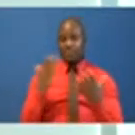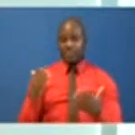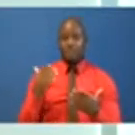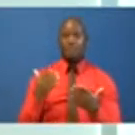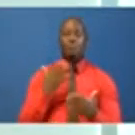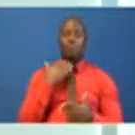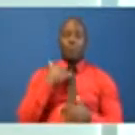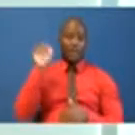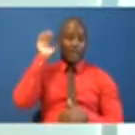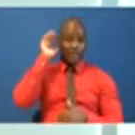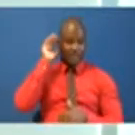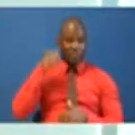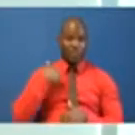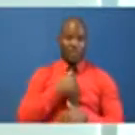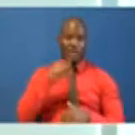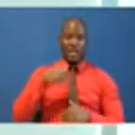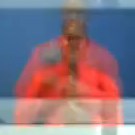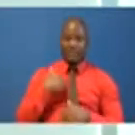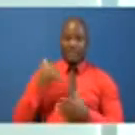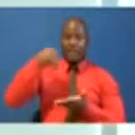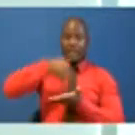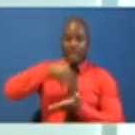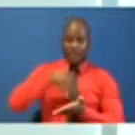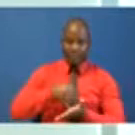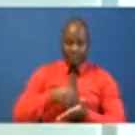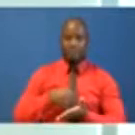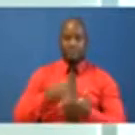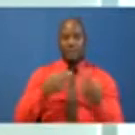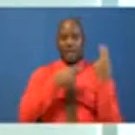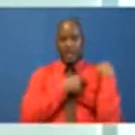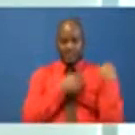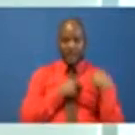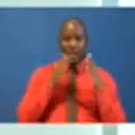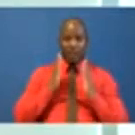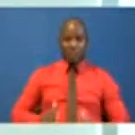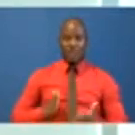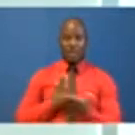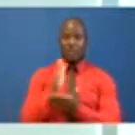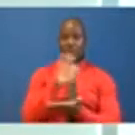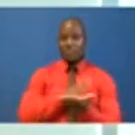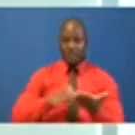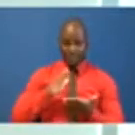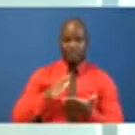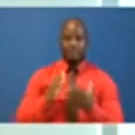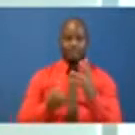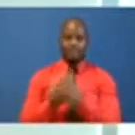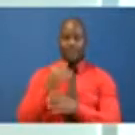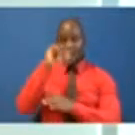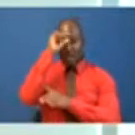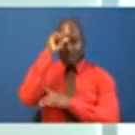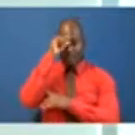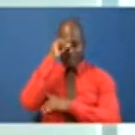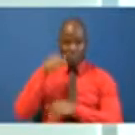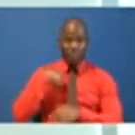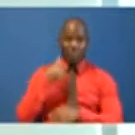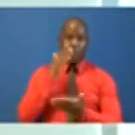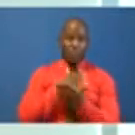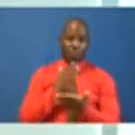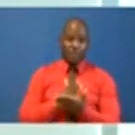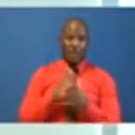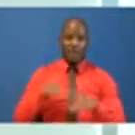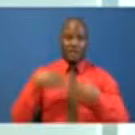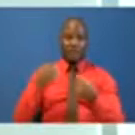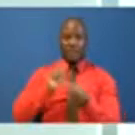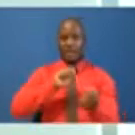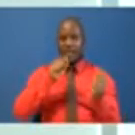things we want to hear so that we can have an inclusive accountable human rights-based form of government that really creates